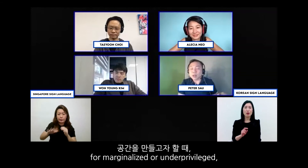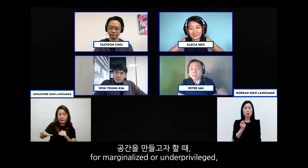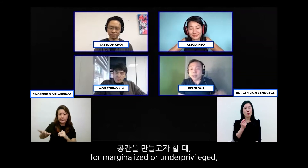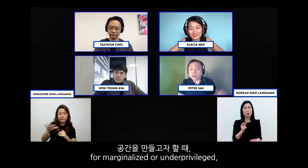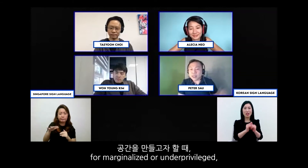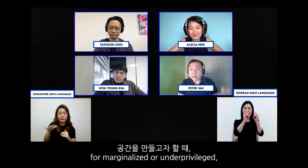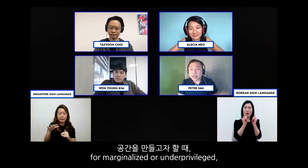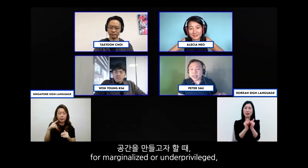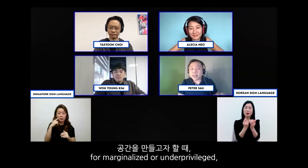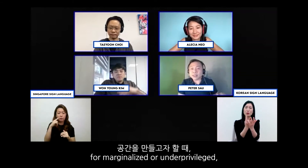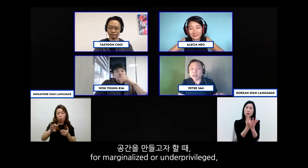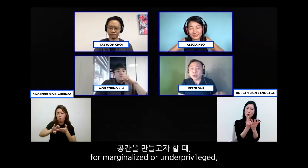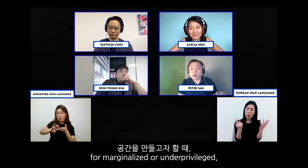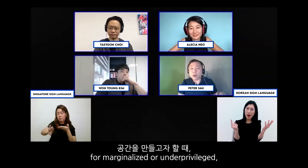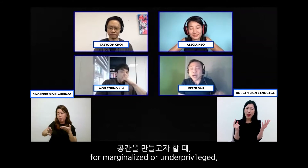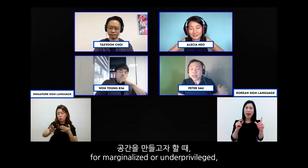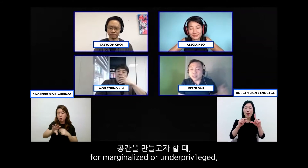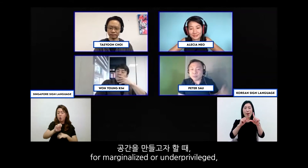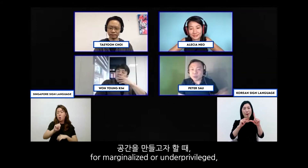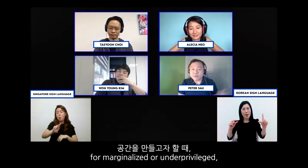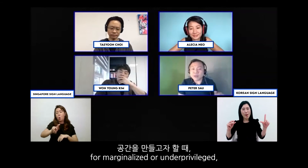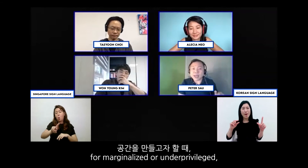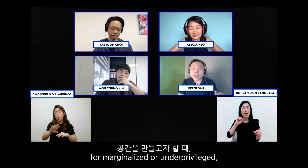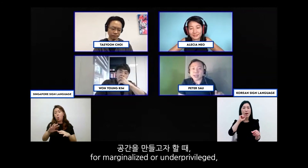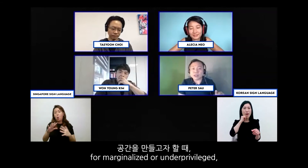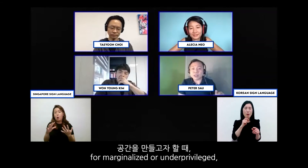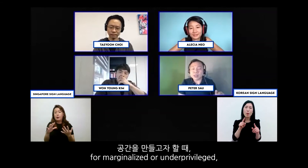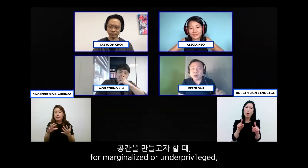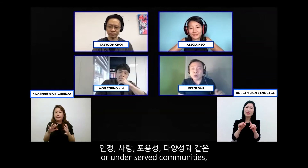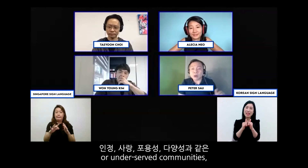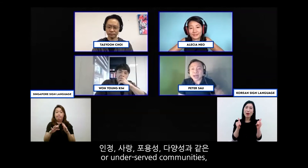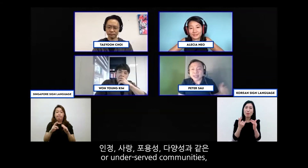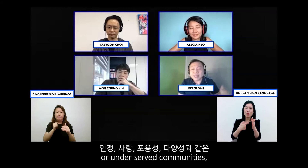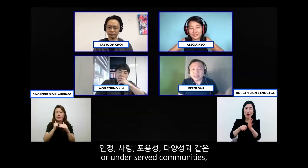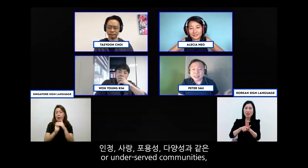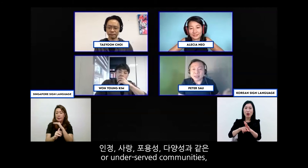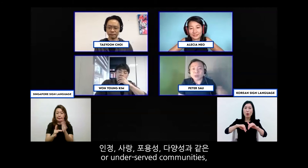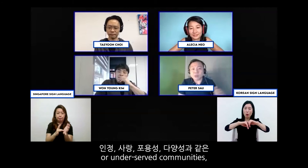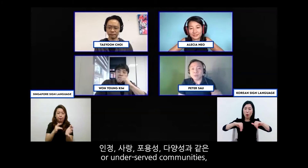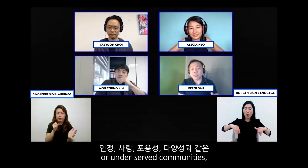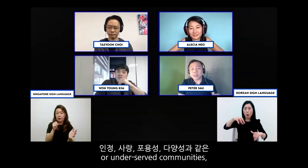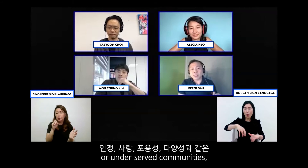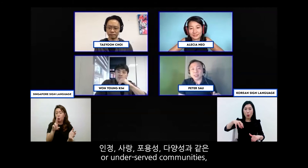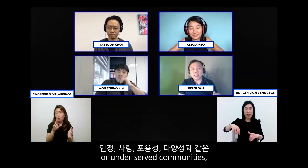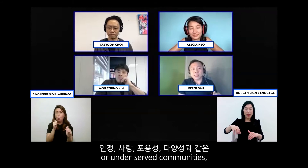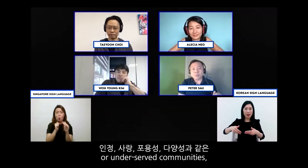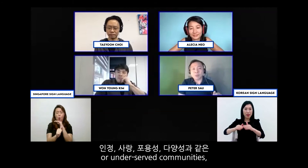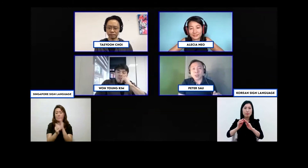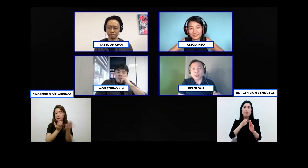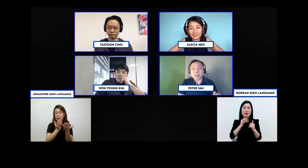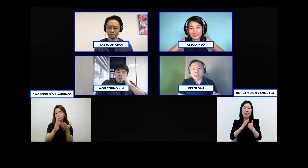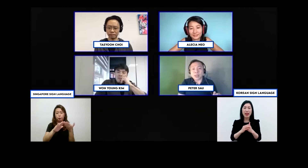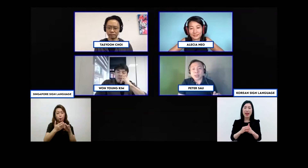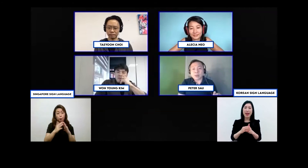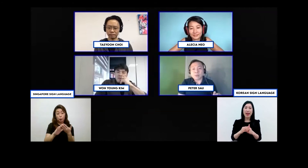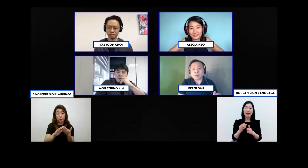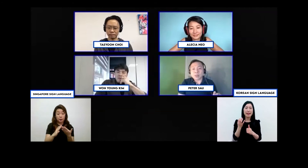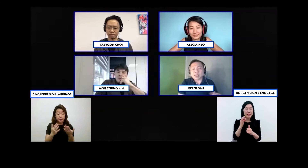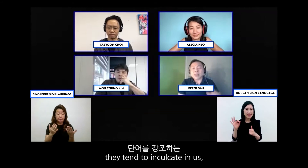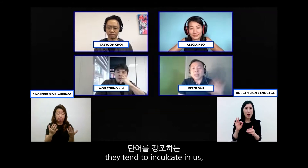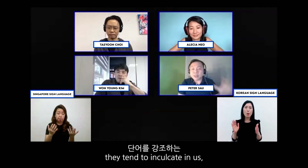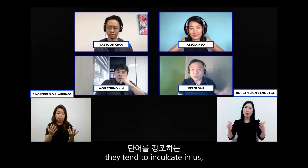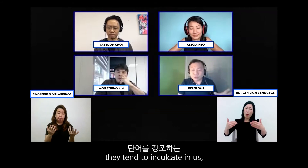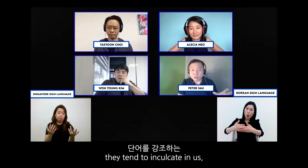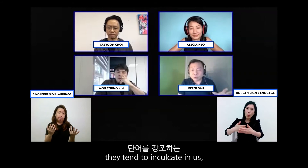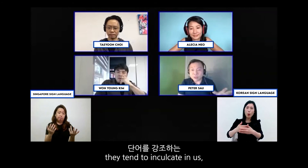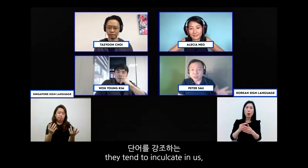for marginalized or underprivileged or underserved communities,